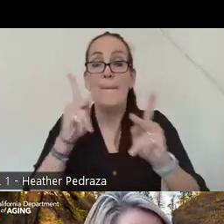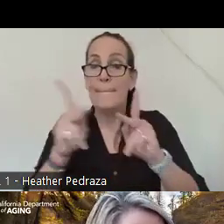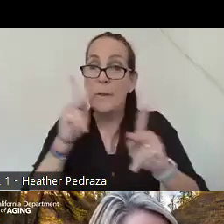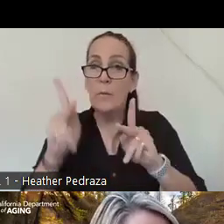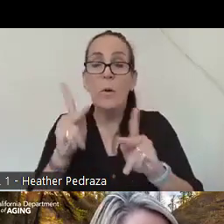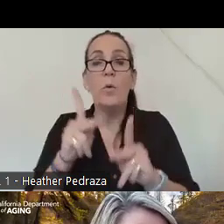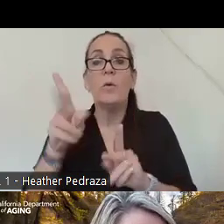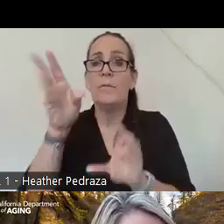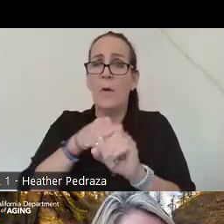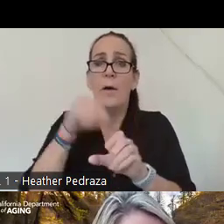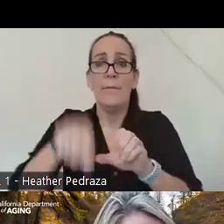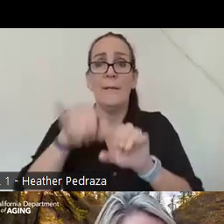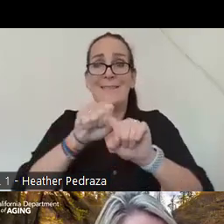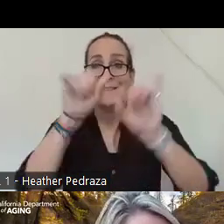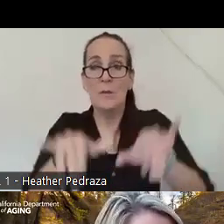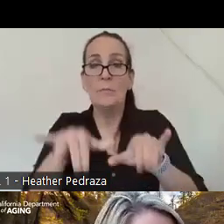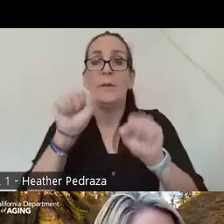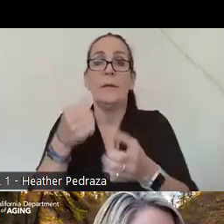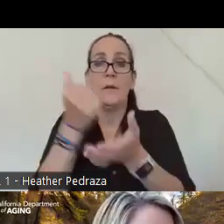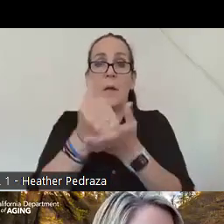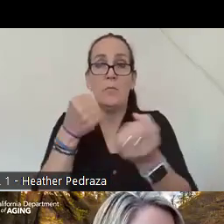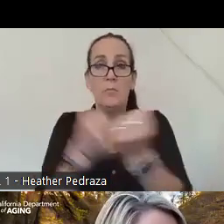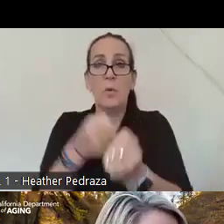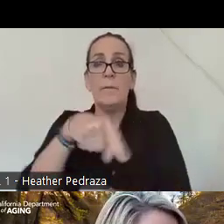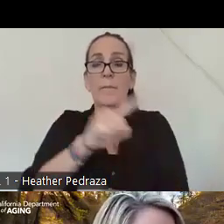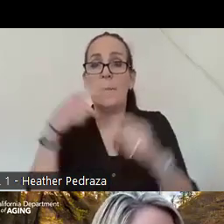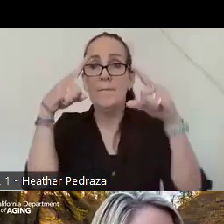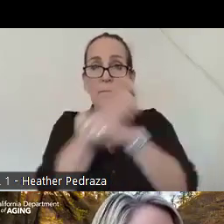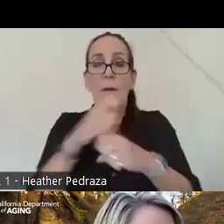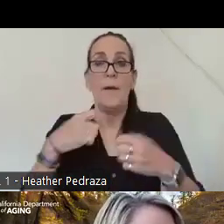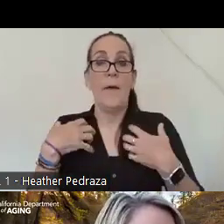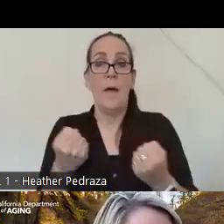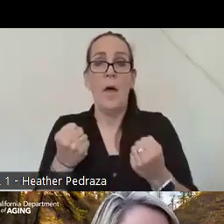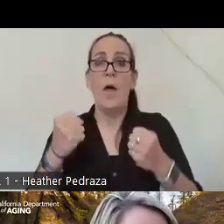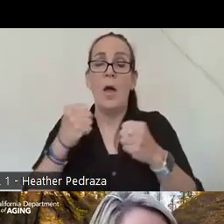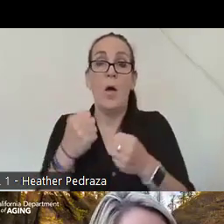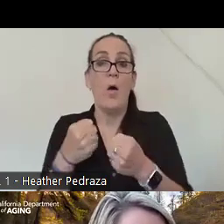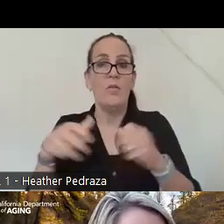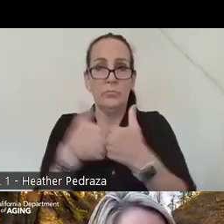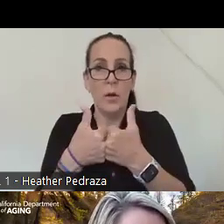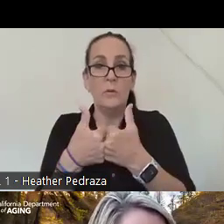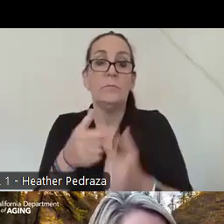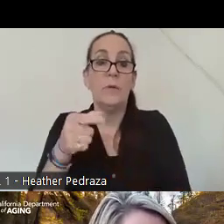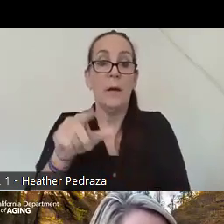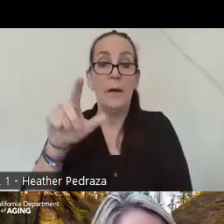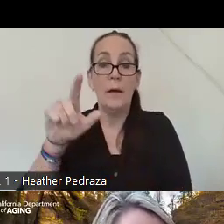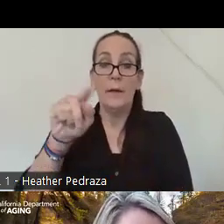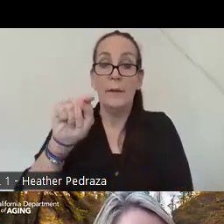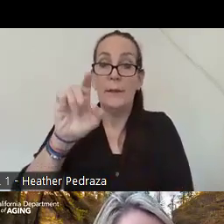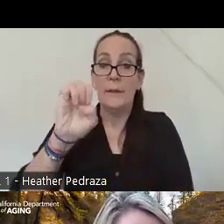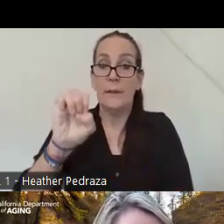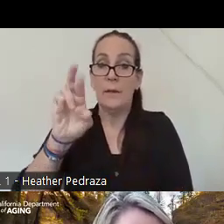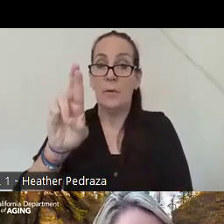living with complex health challenges. Teresa is an elder tribal member who also serves as